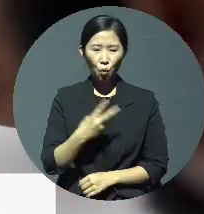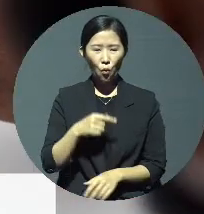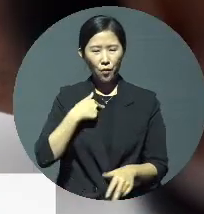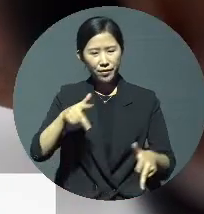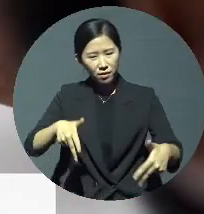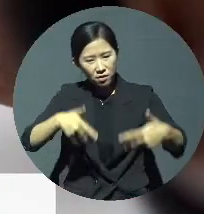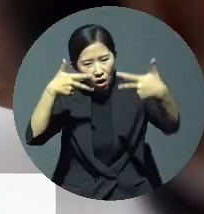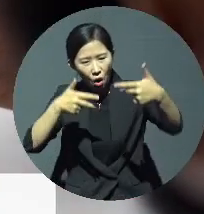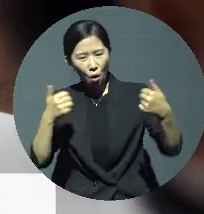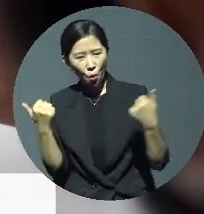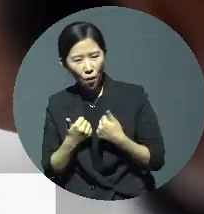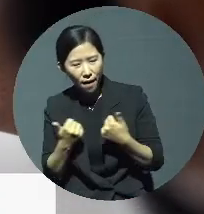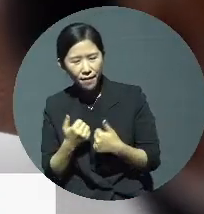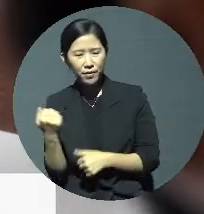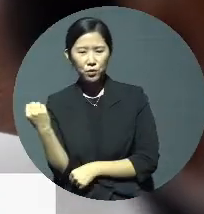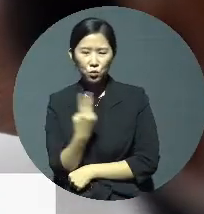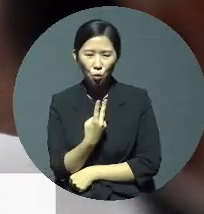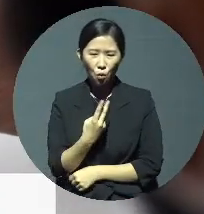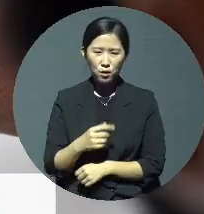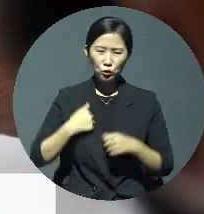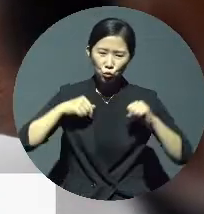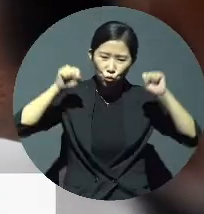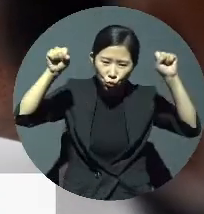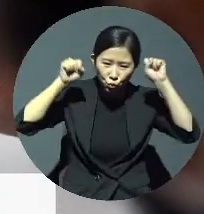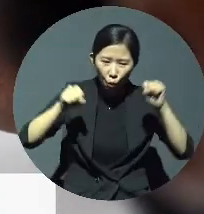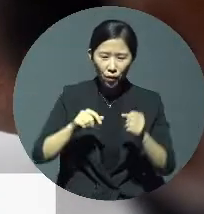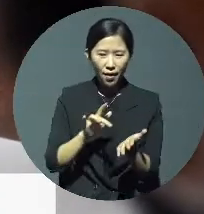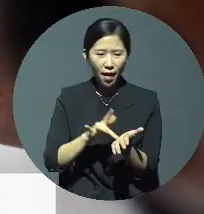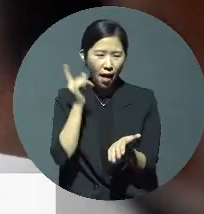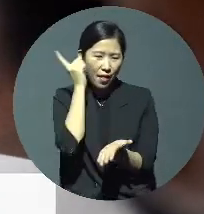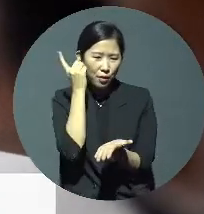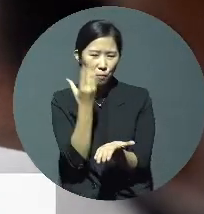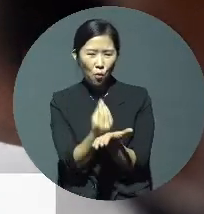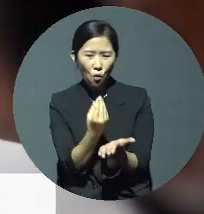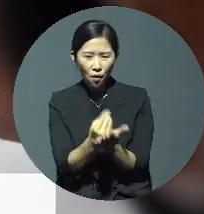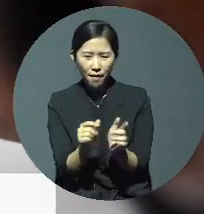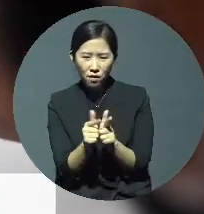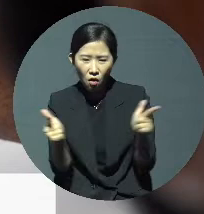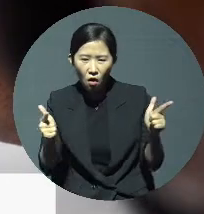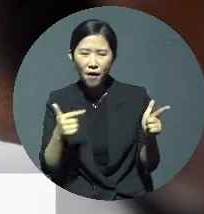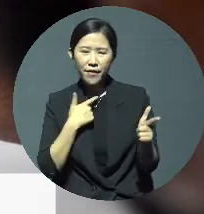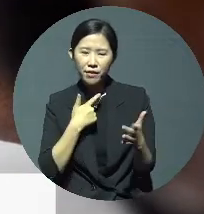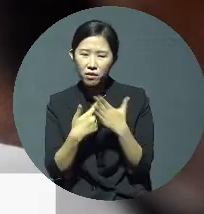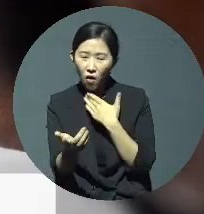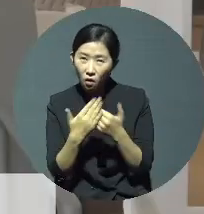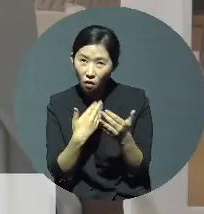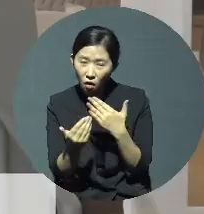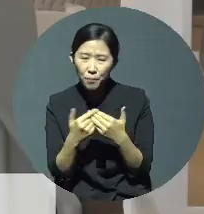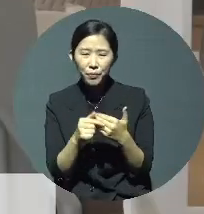platform or tools like our mobile devices, and how they need to now adapt because that change is real.